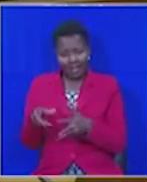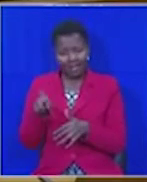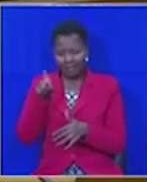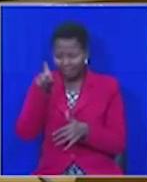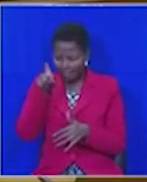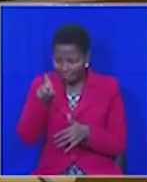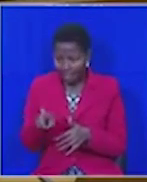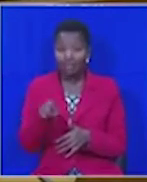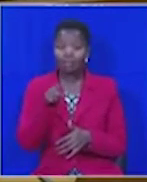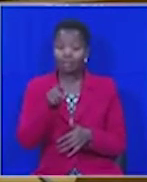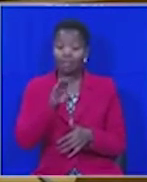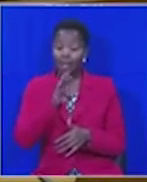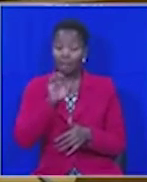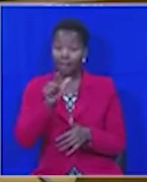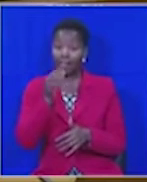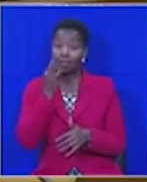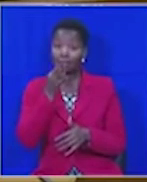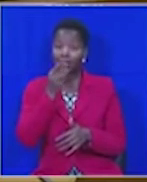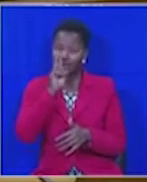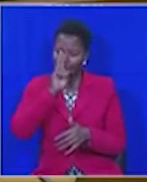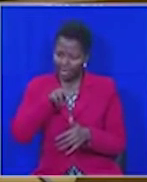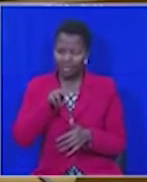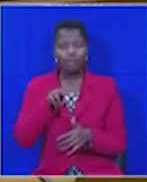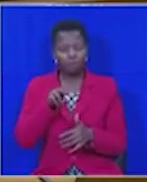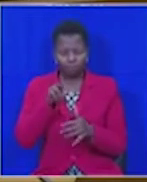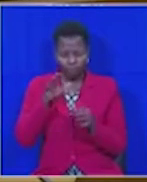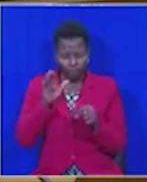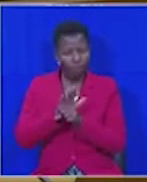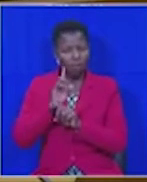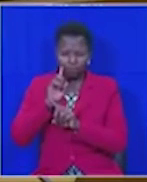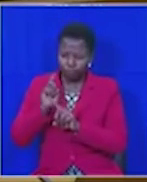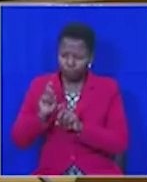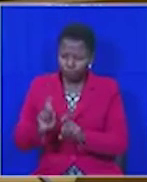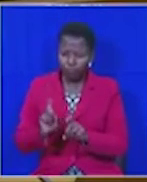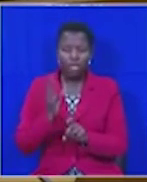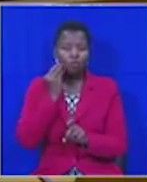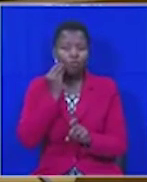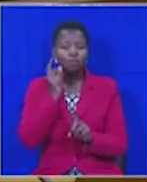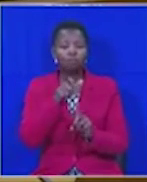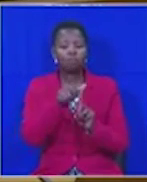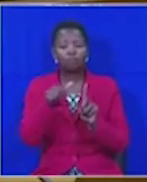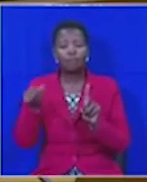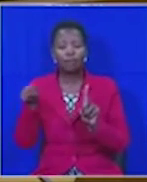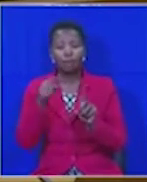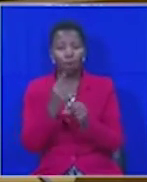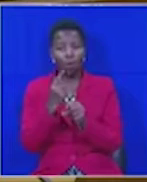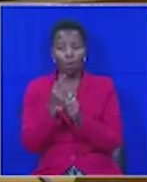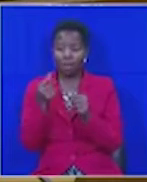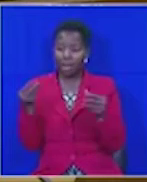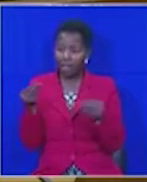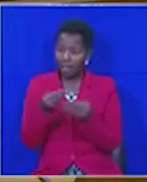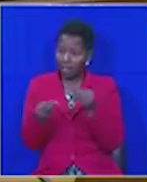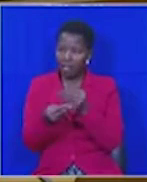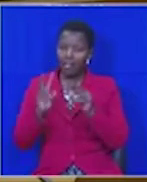this very law to stringently perform due diligence on customers and continuously monitor transactions.